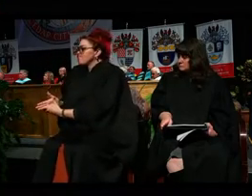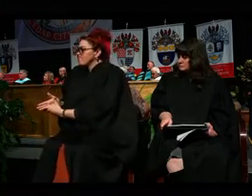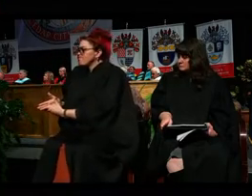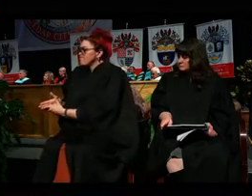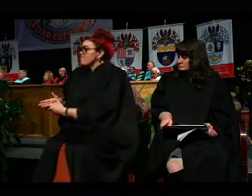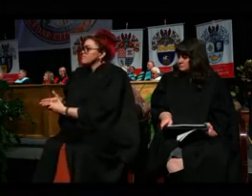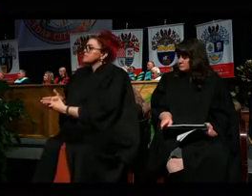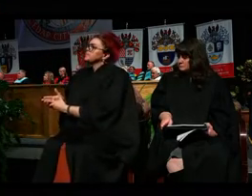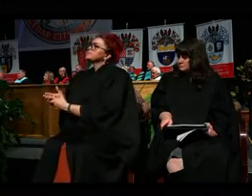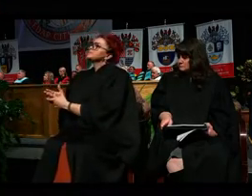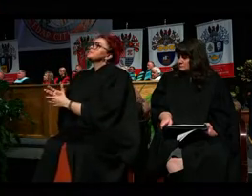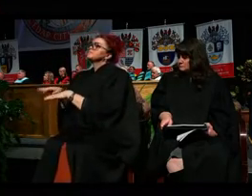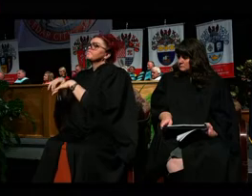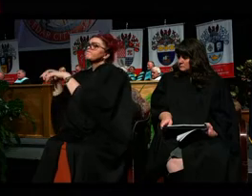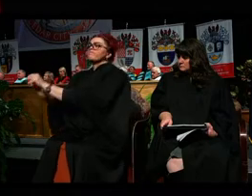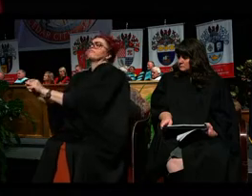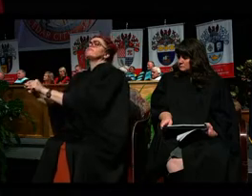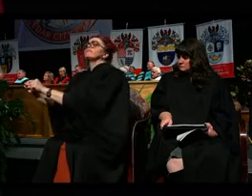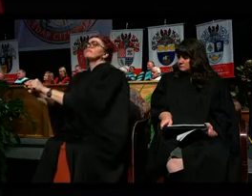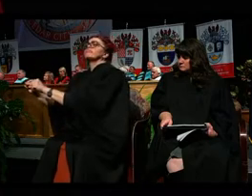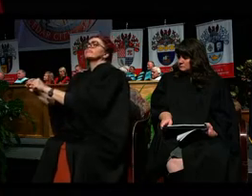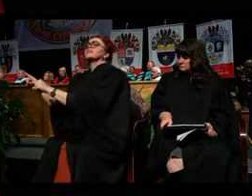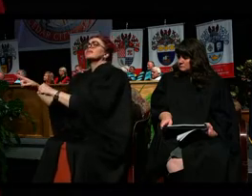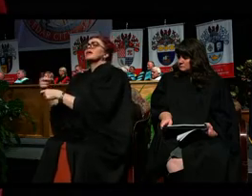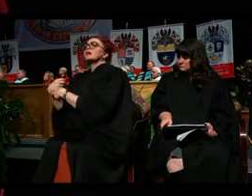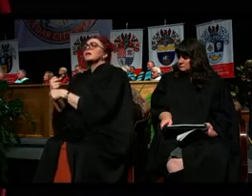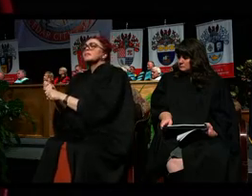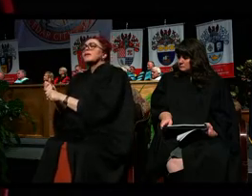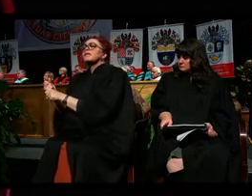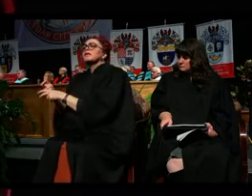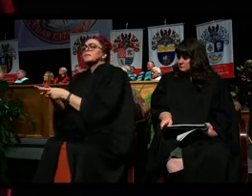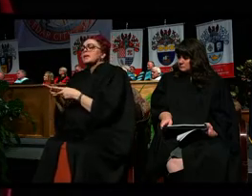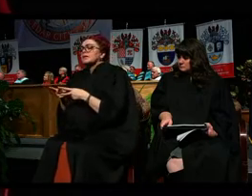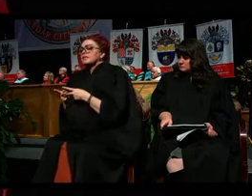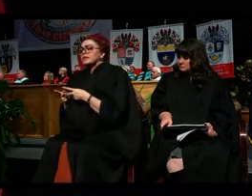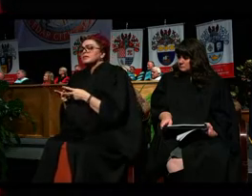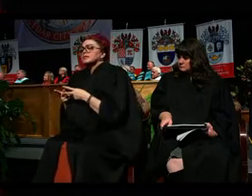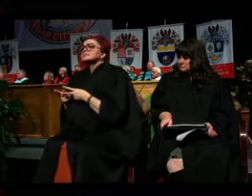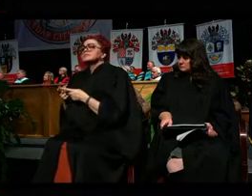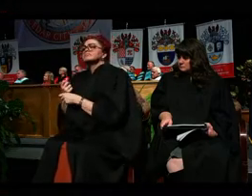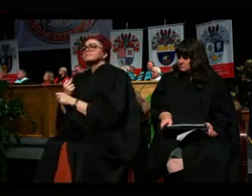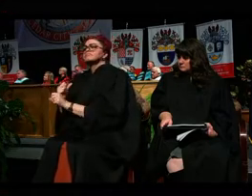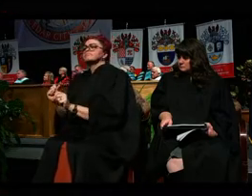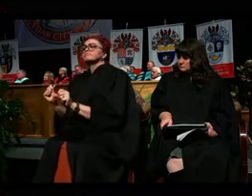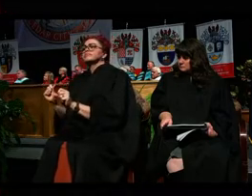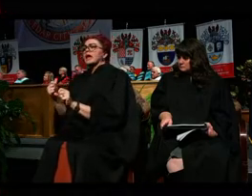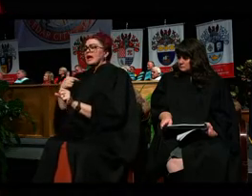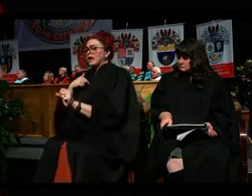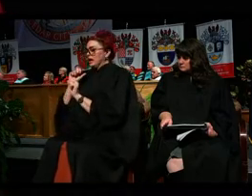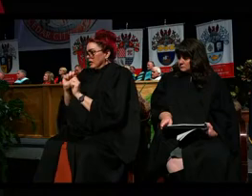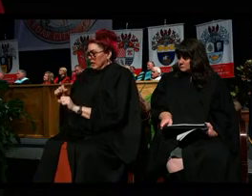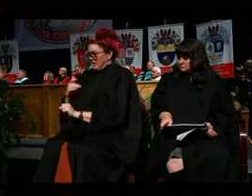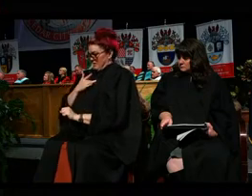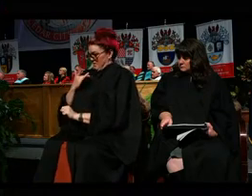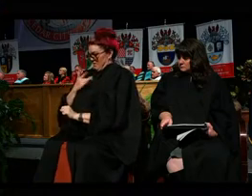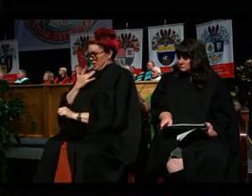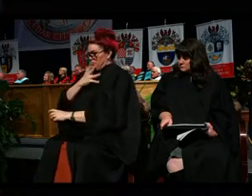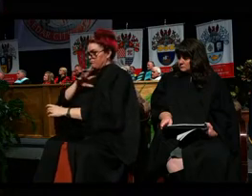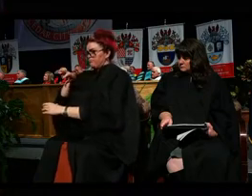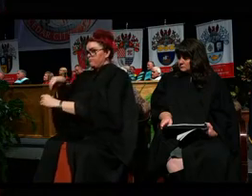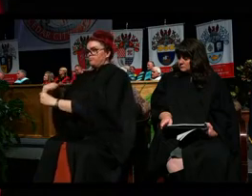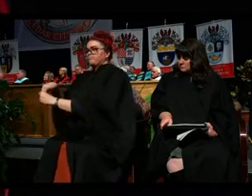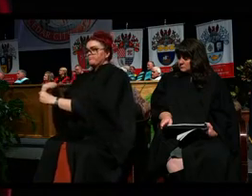it, and created a space that allowed for me to feel a part of the